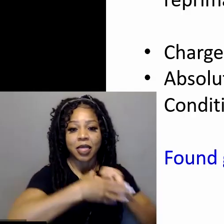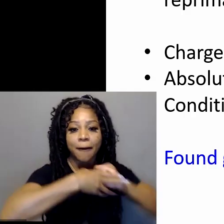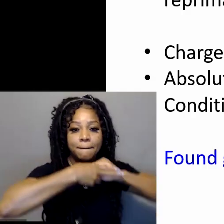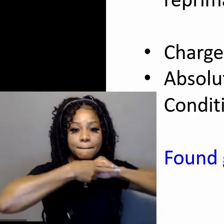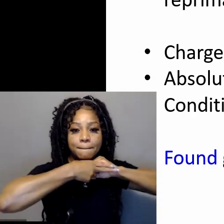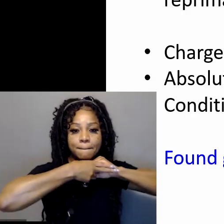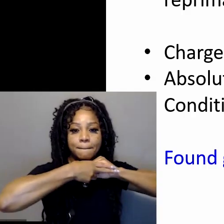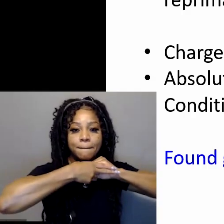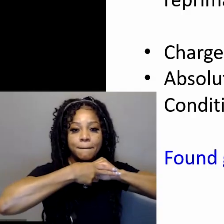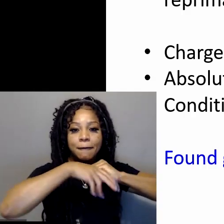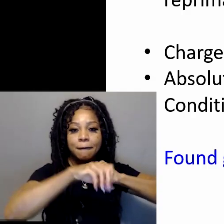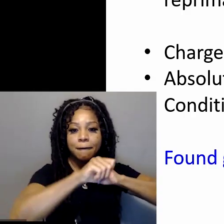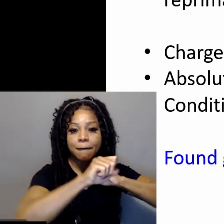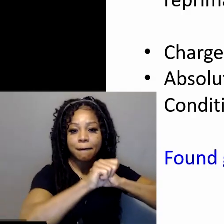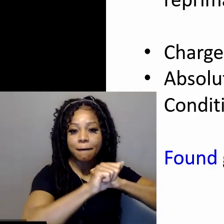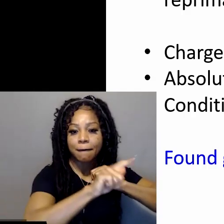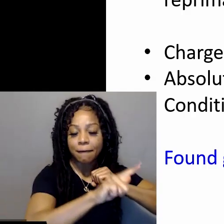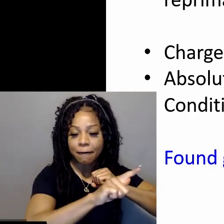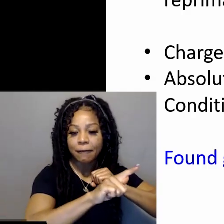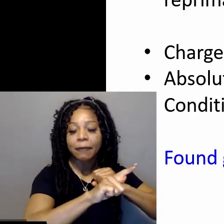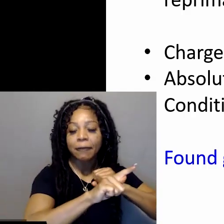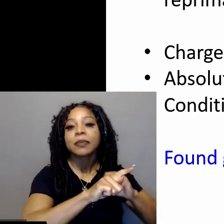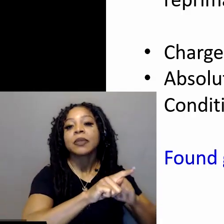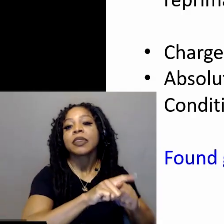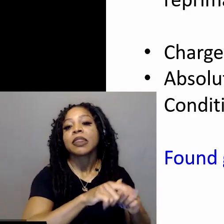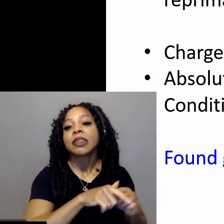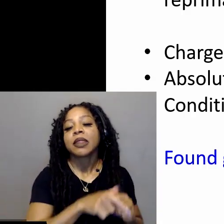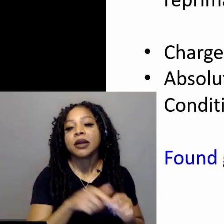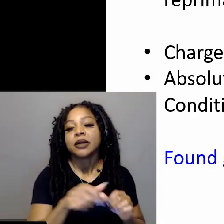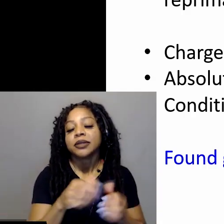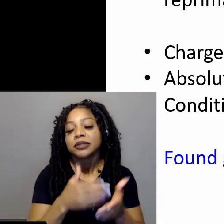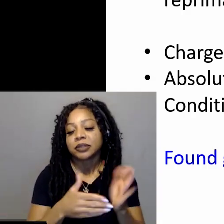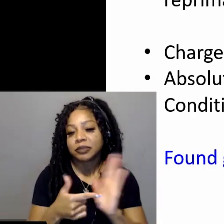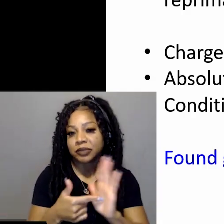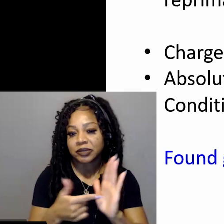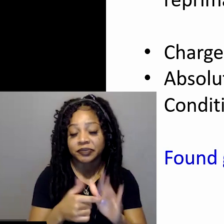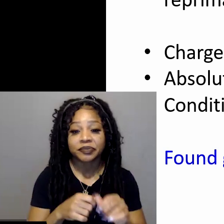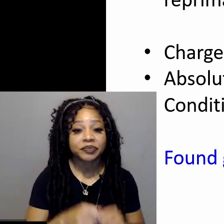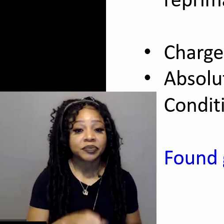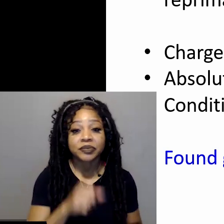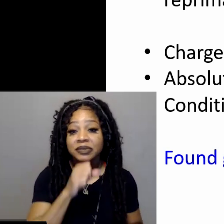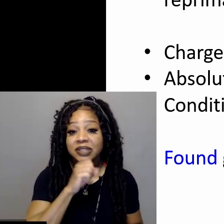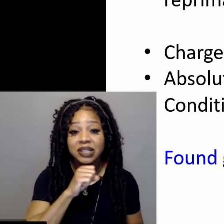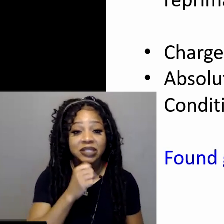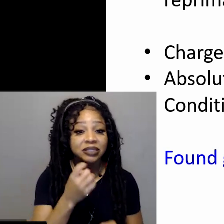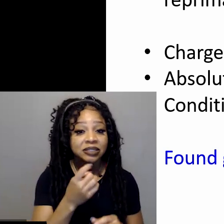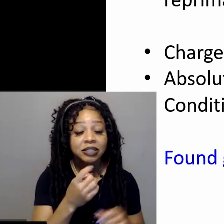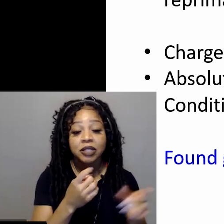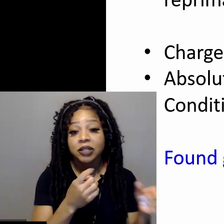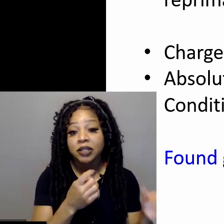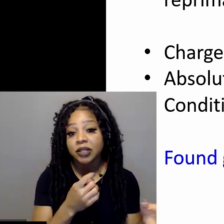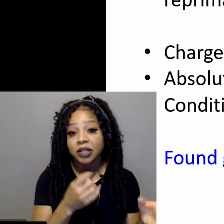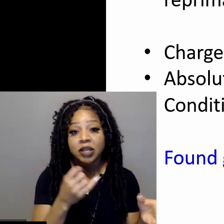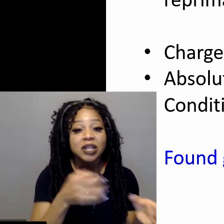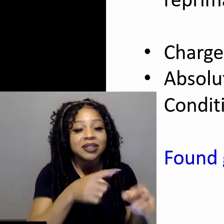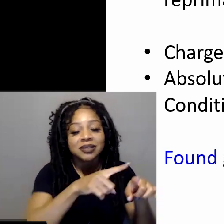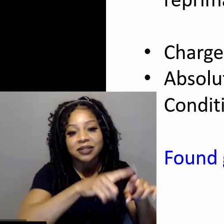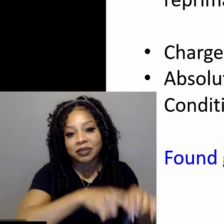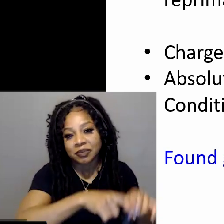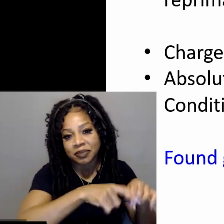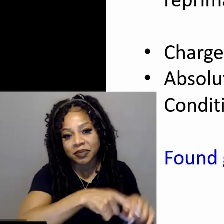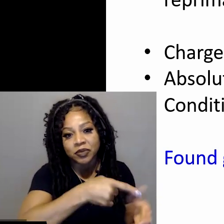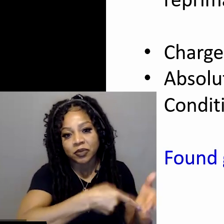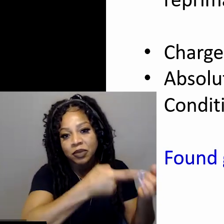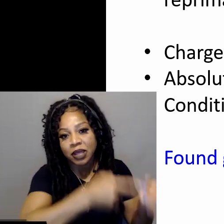So I'm going to give some examples on that. So records are not sealed at 18. It depends on what happens in the court system. If